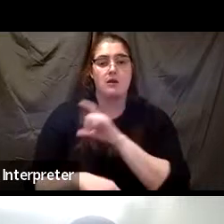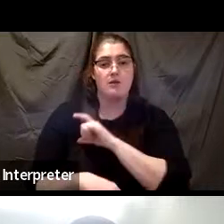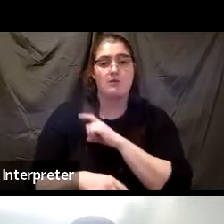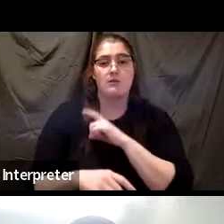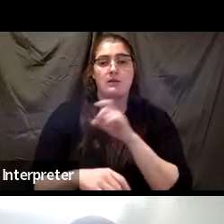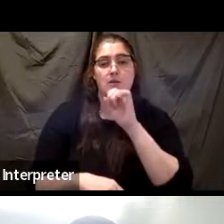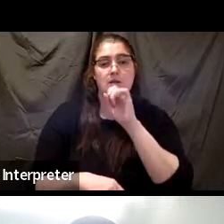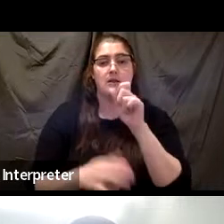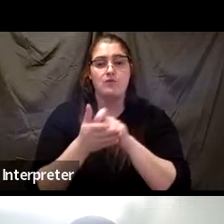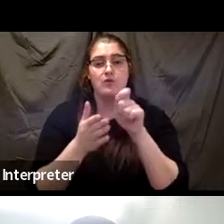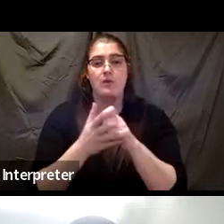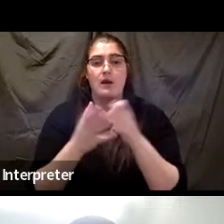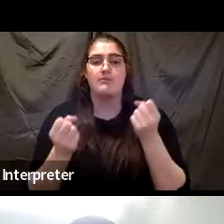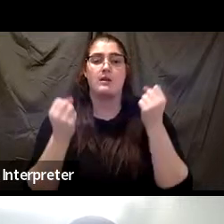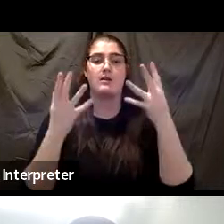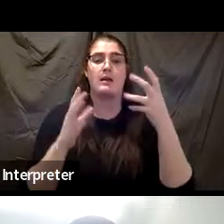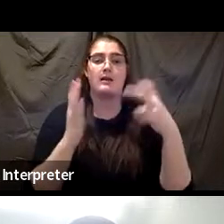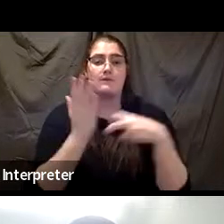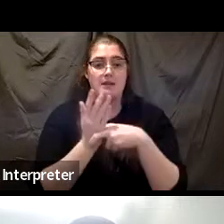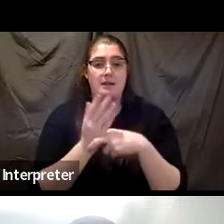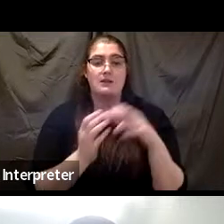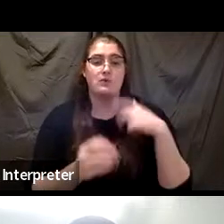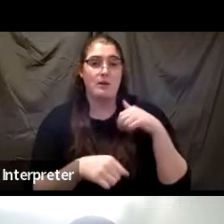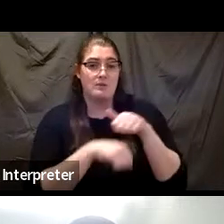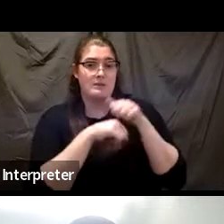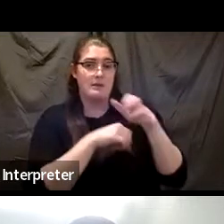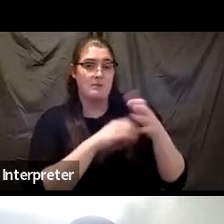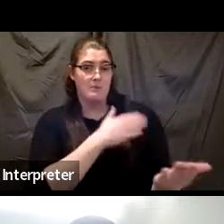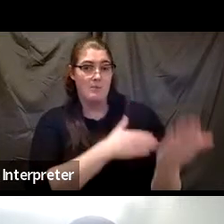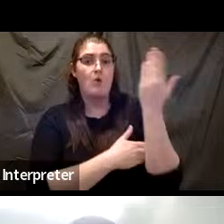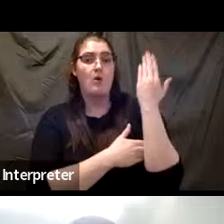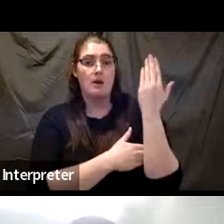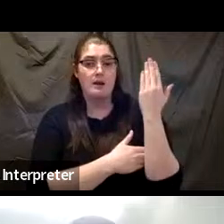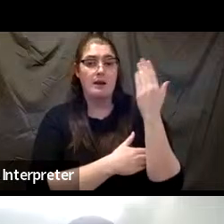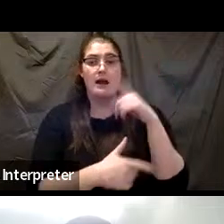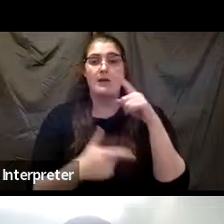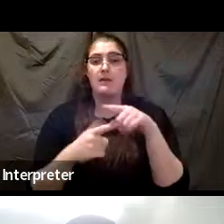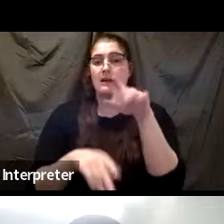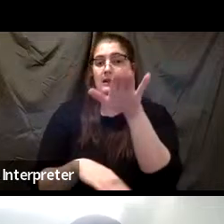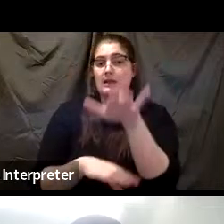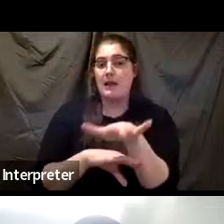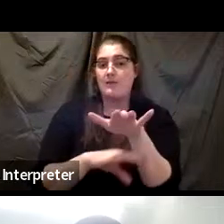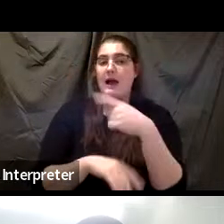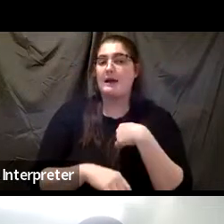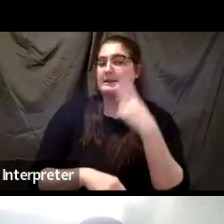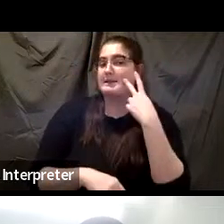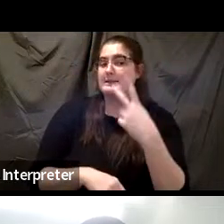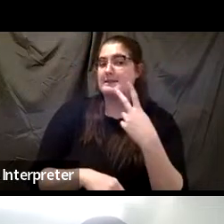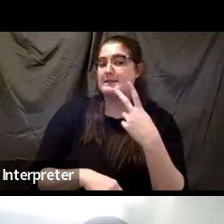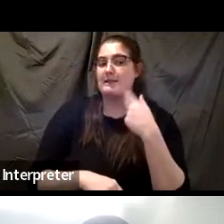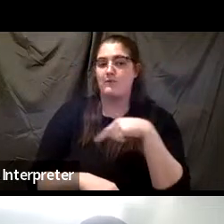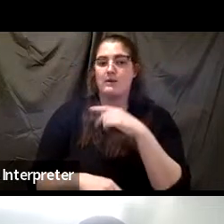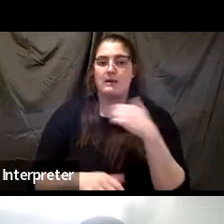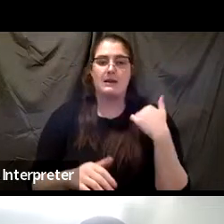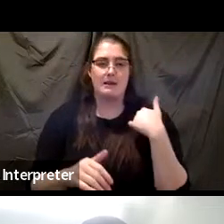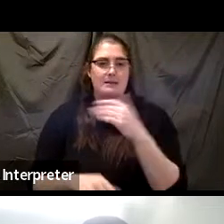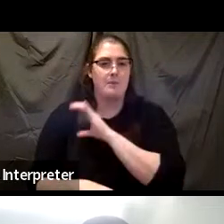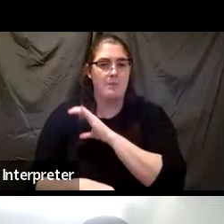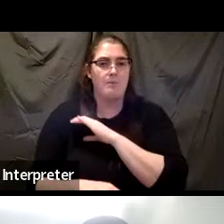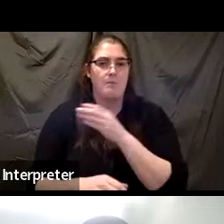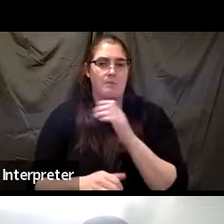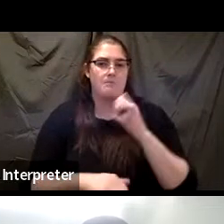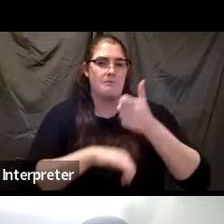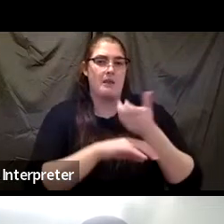So I will have them head over there in the morning. And then in the evening, I'll see if we can get some officers over there as well. But that's